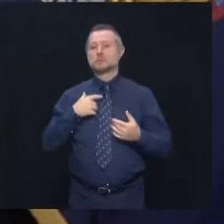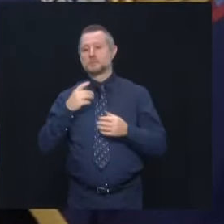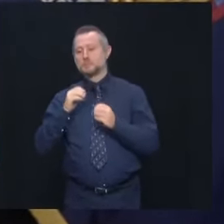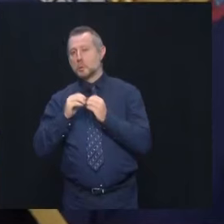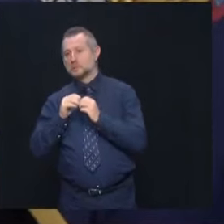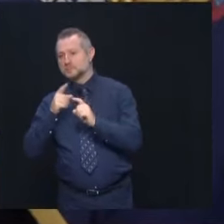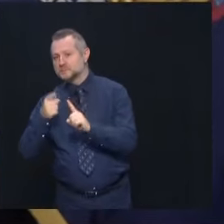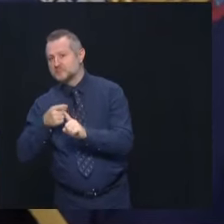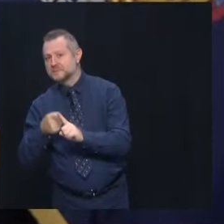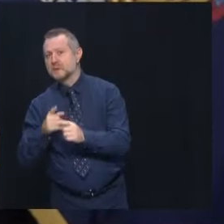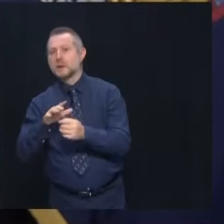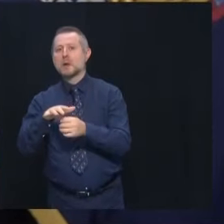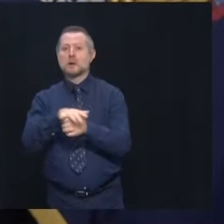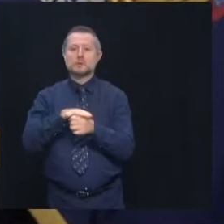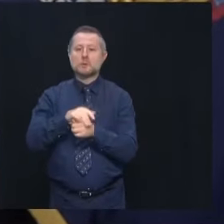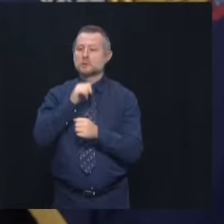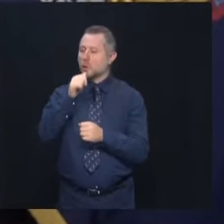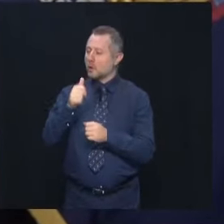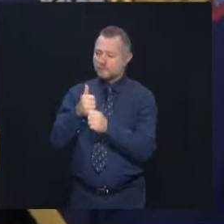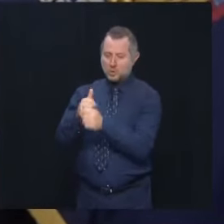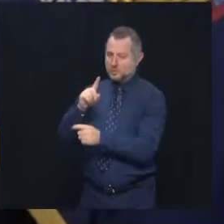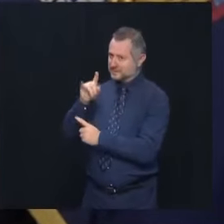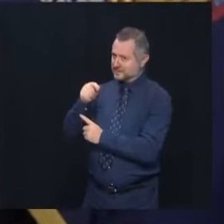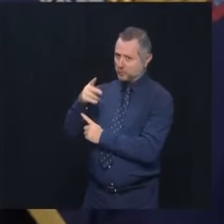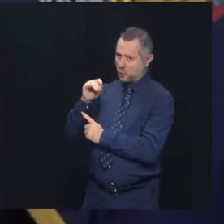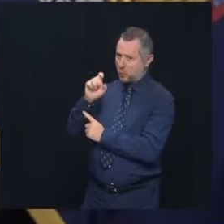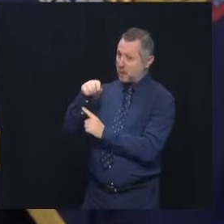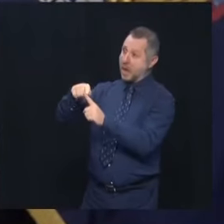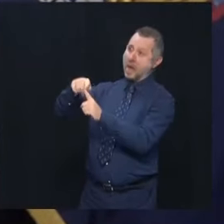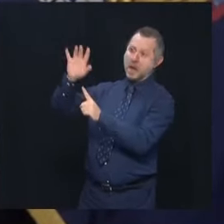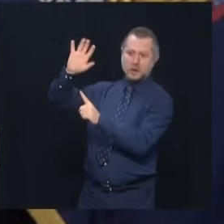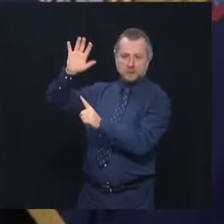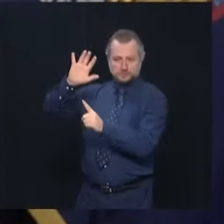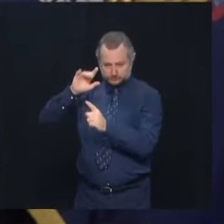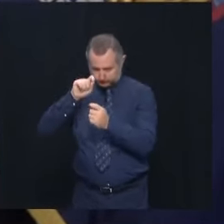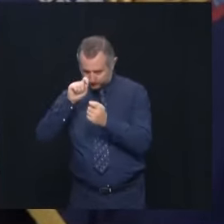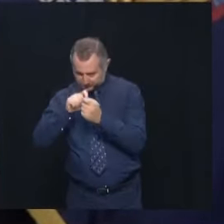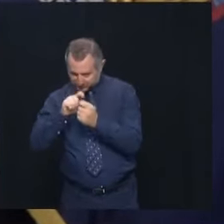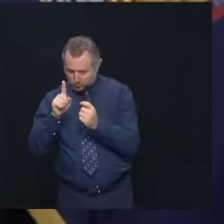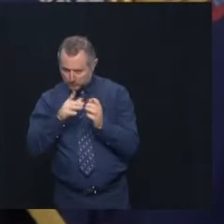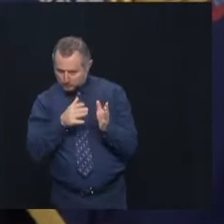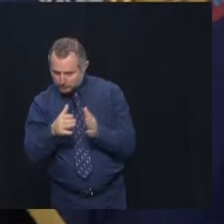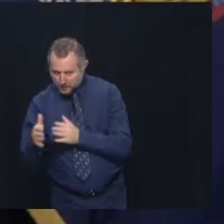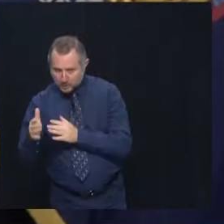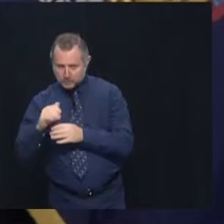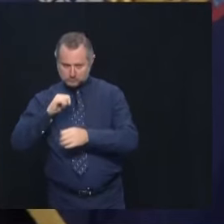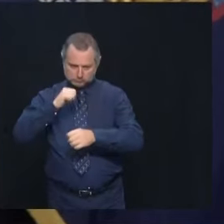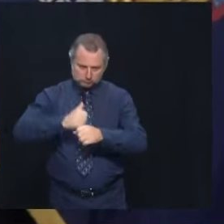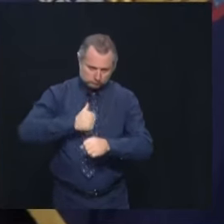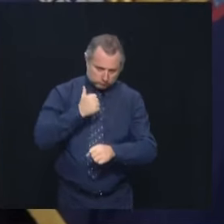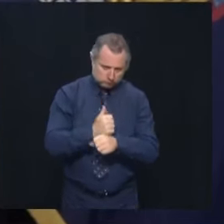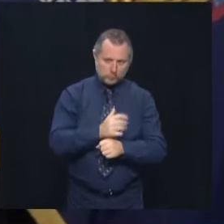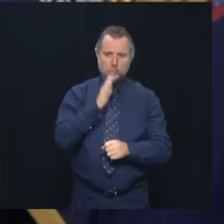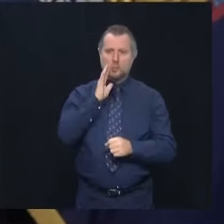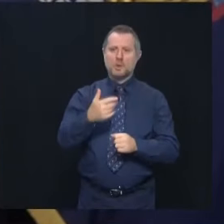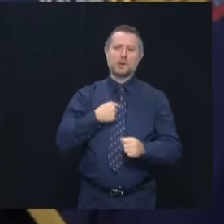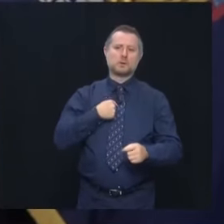enough of that, you know. When government comes up with a plan, stick to the plan. Don't change the plan.